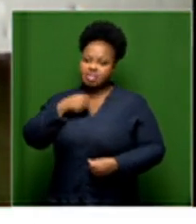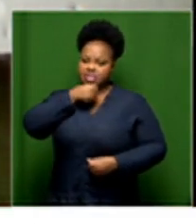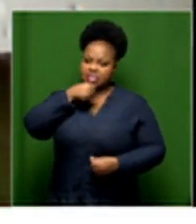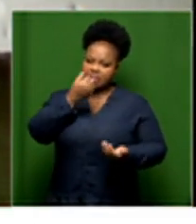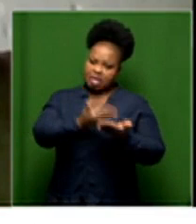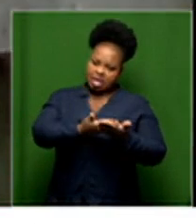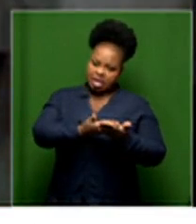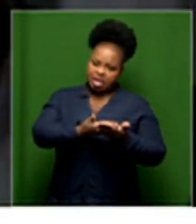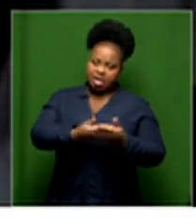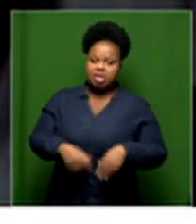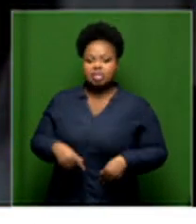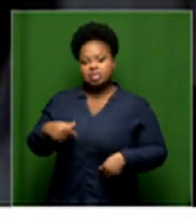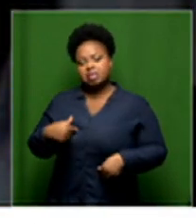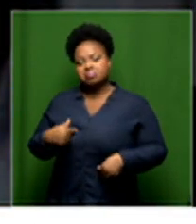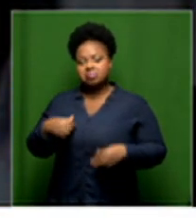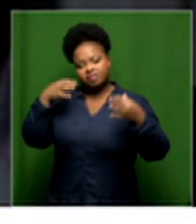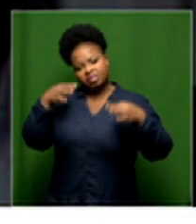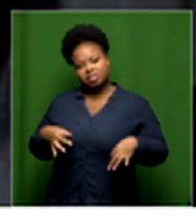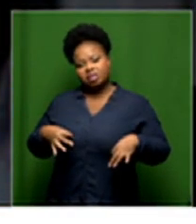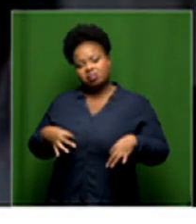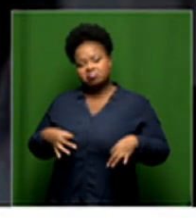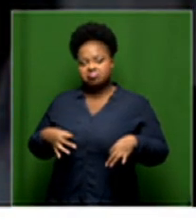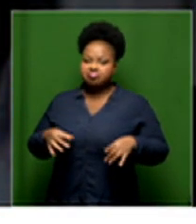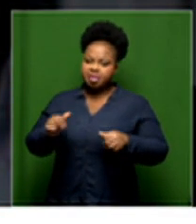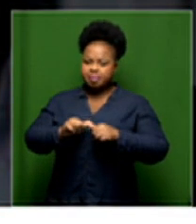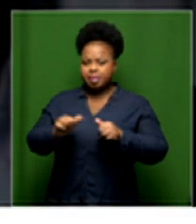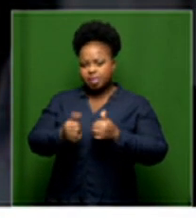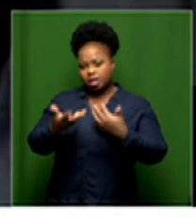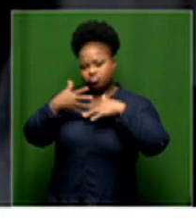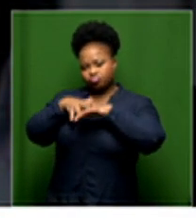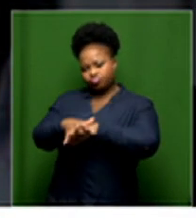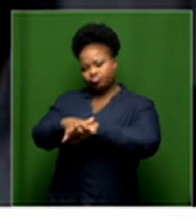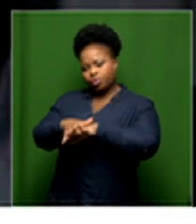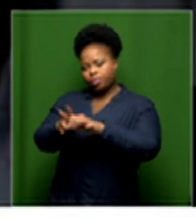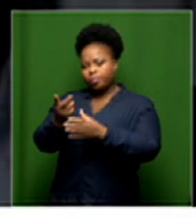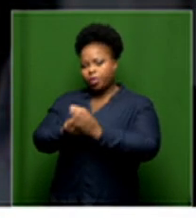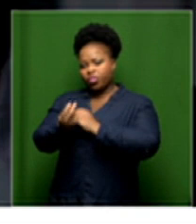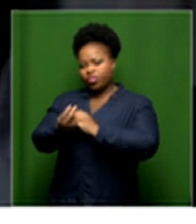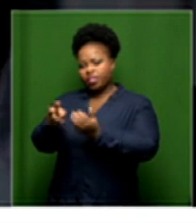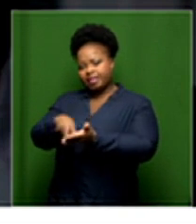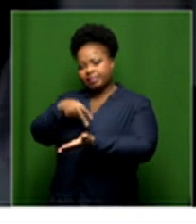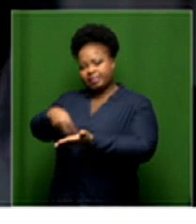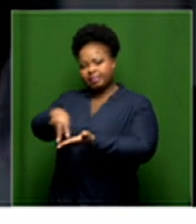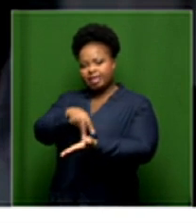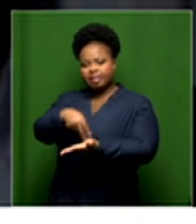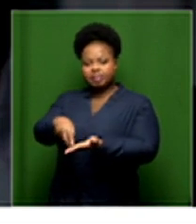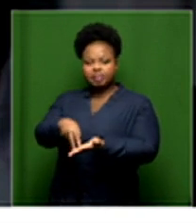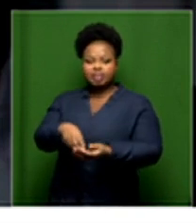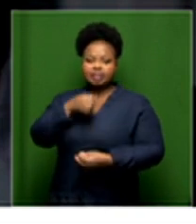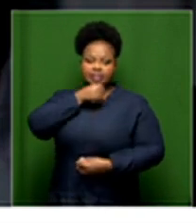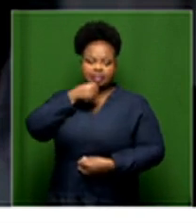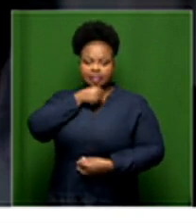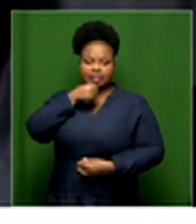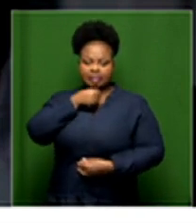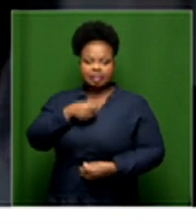singing, so I decided to let me fuse my dancing ability to sing